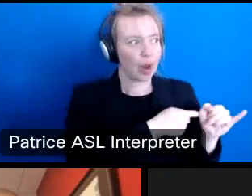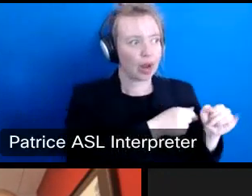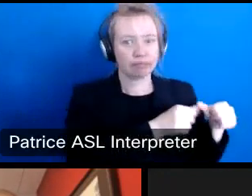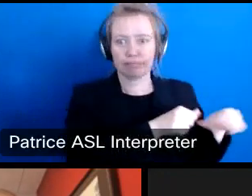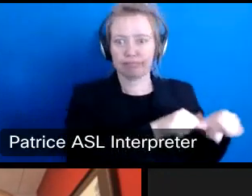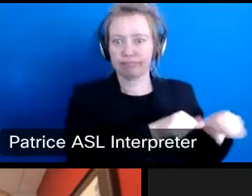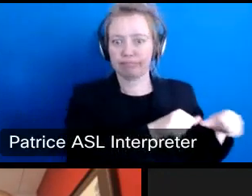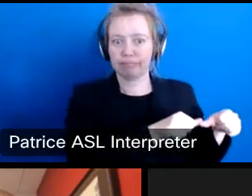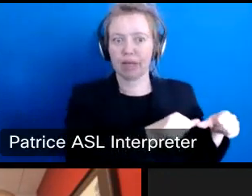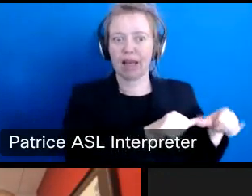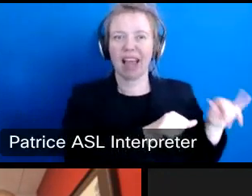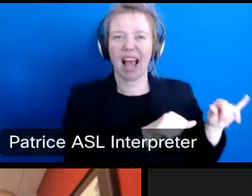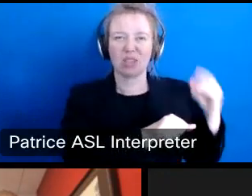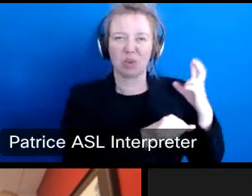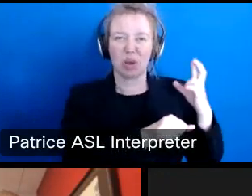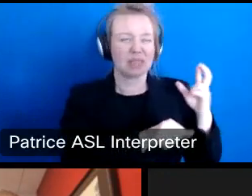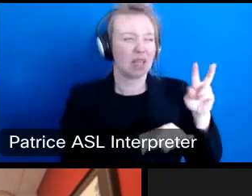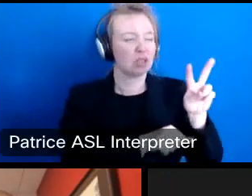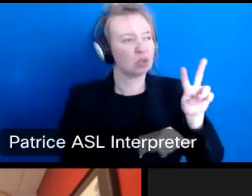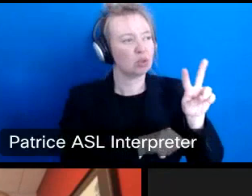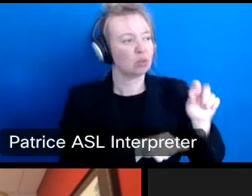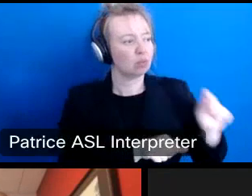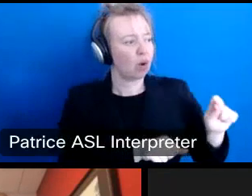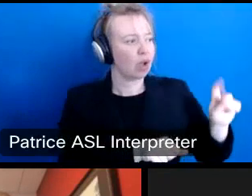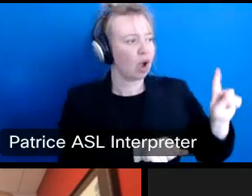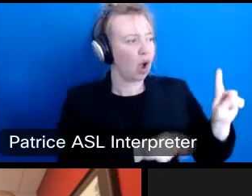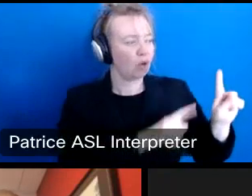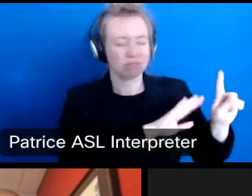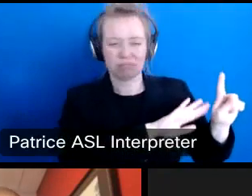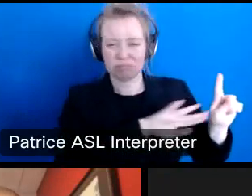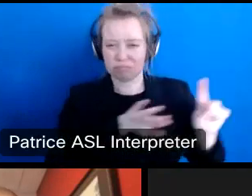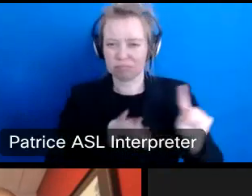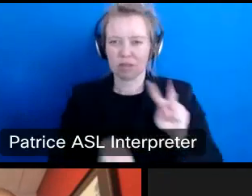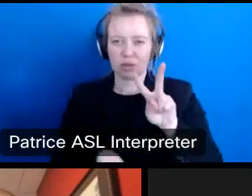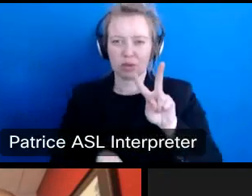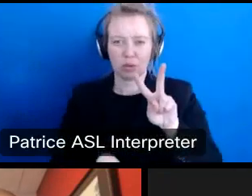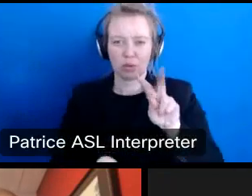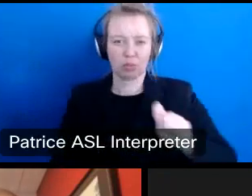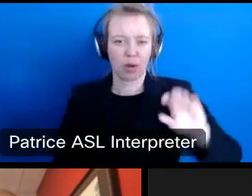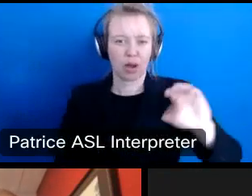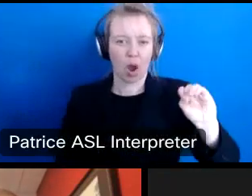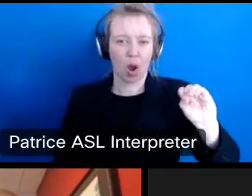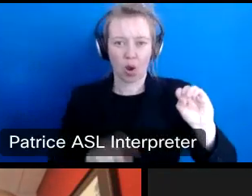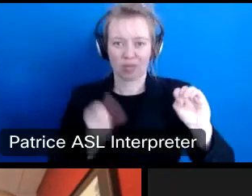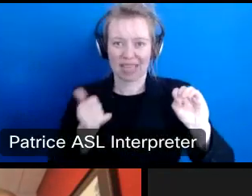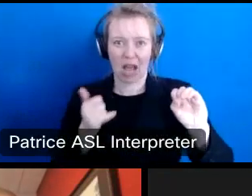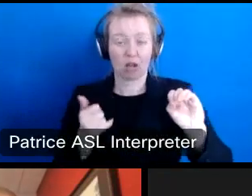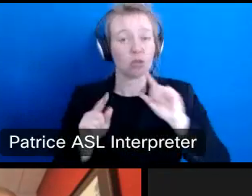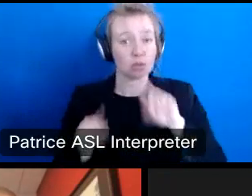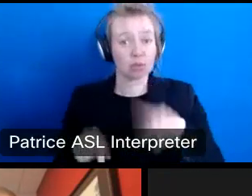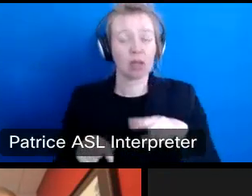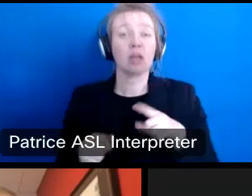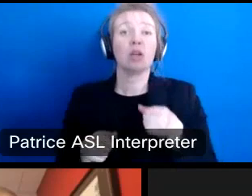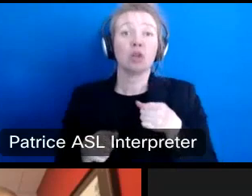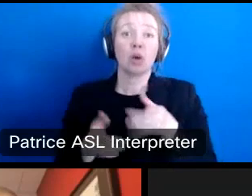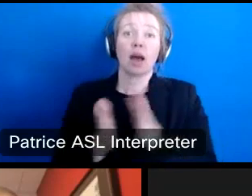why we moved from TSI 1.0 to TSI 2.0. But it still does allow us to be responsive. You asked again about